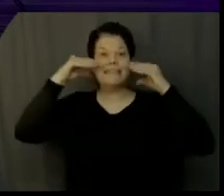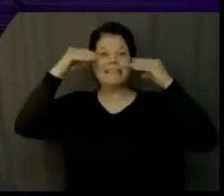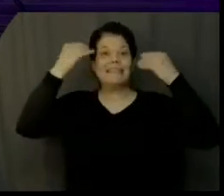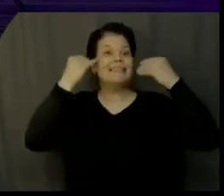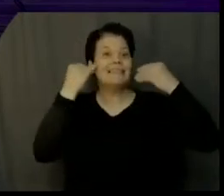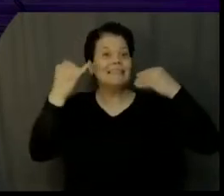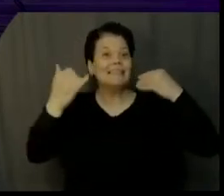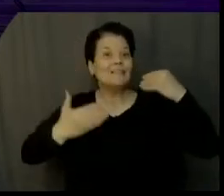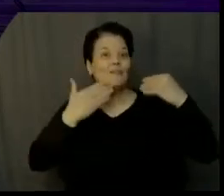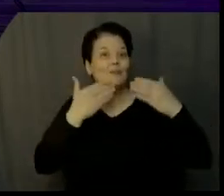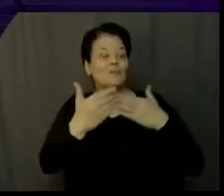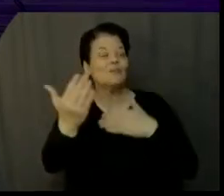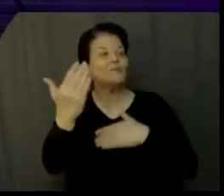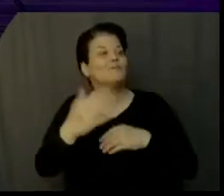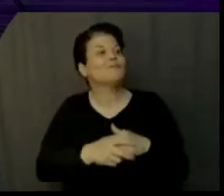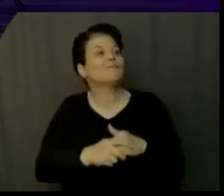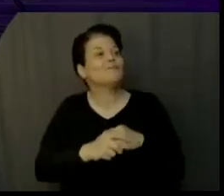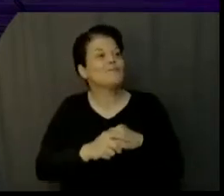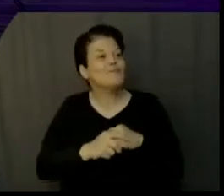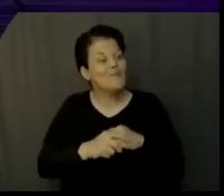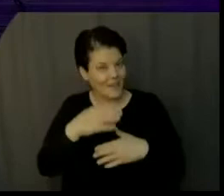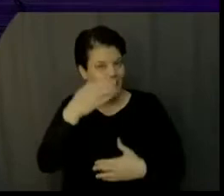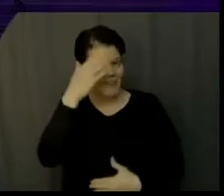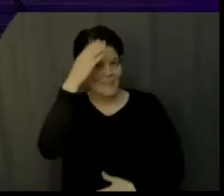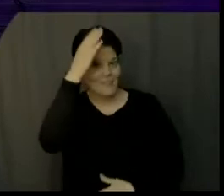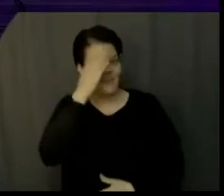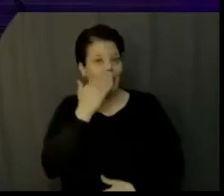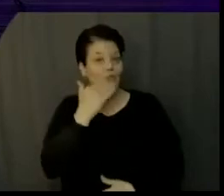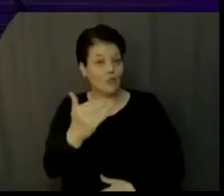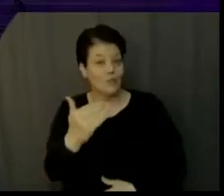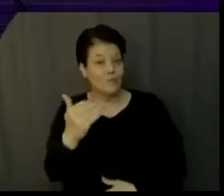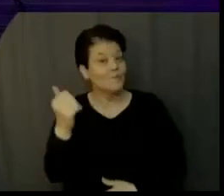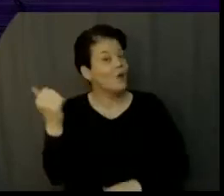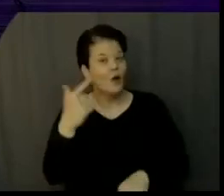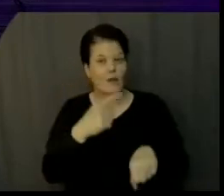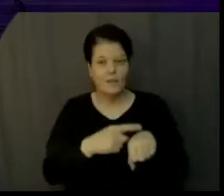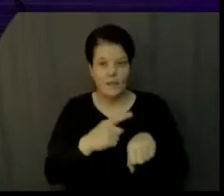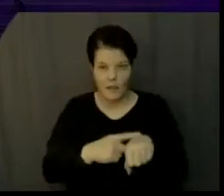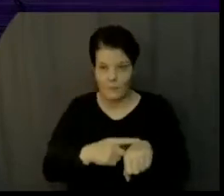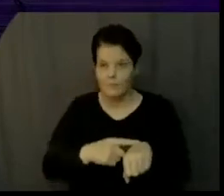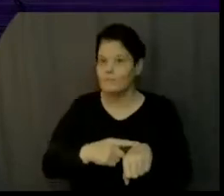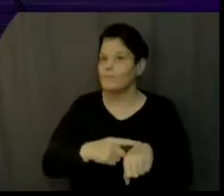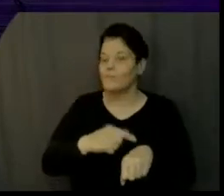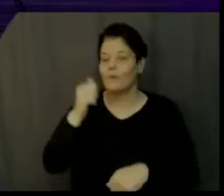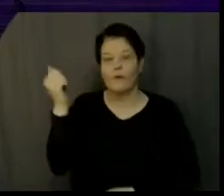morning. God is good all the time.